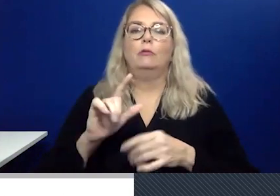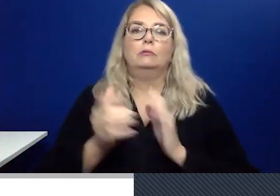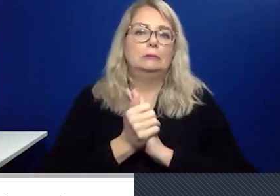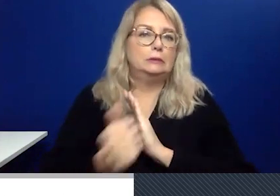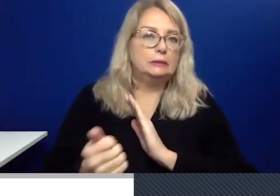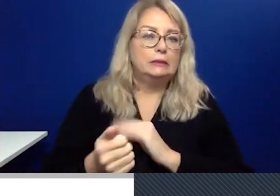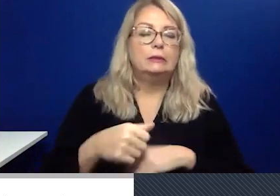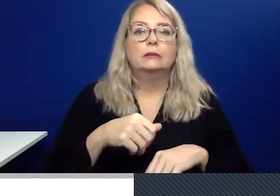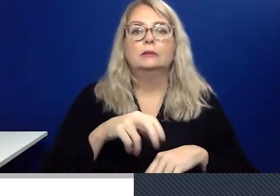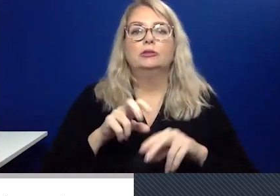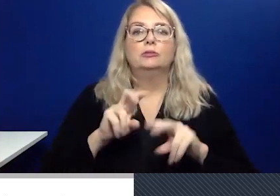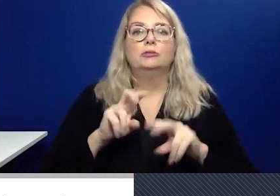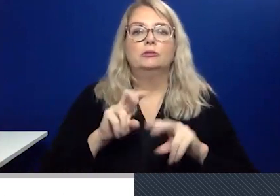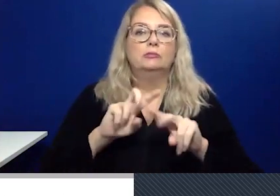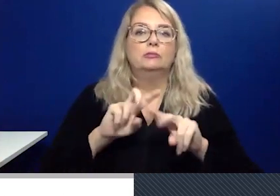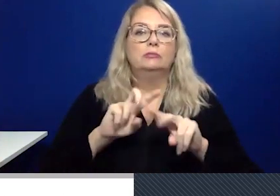in the community.